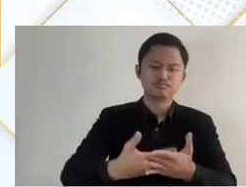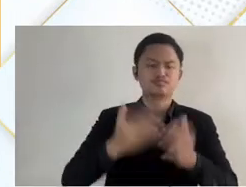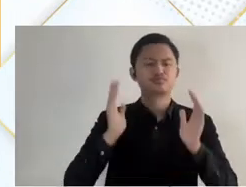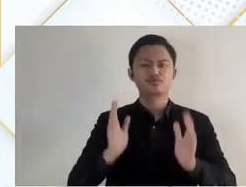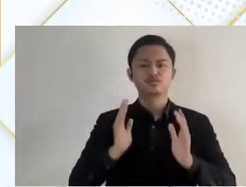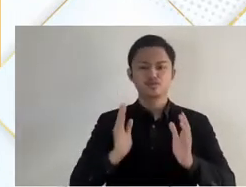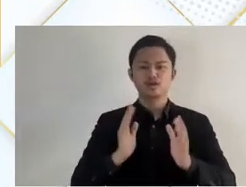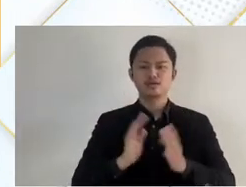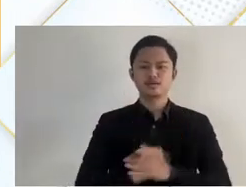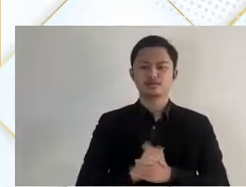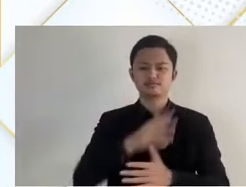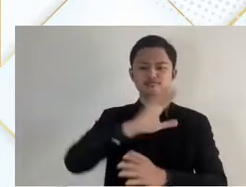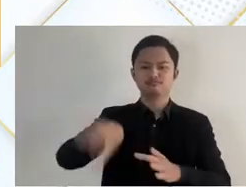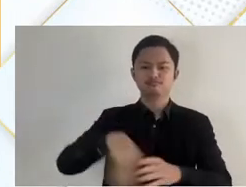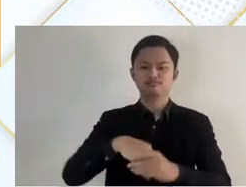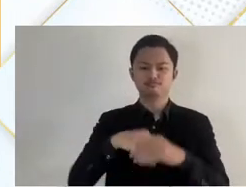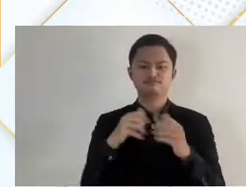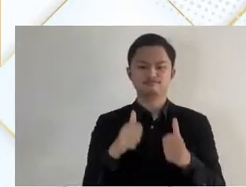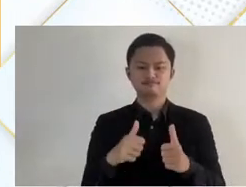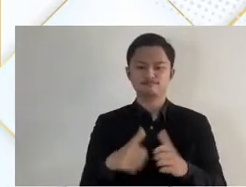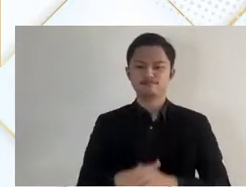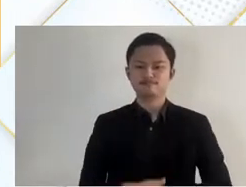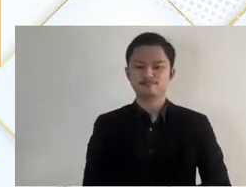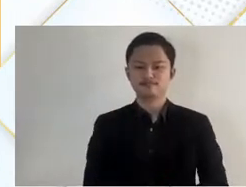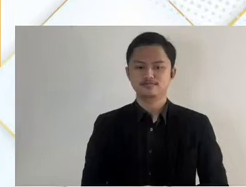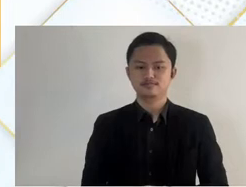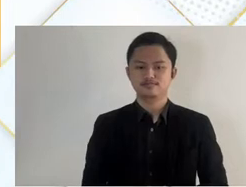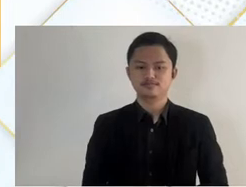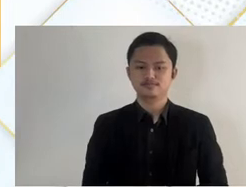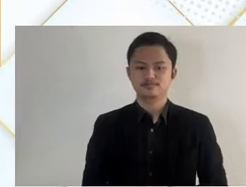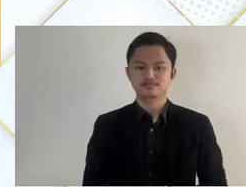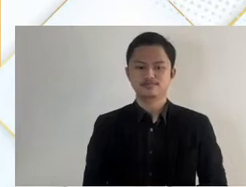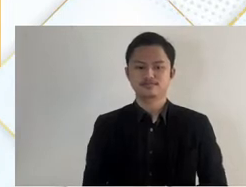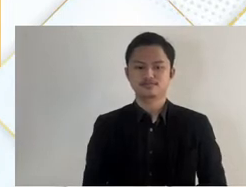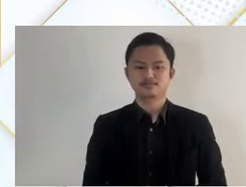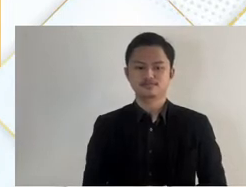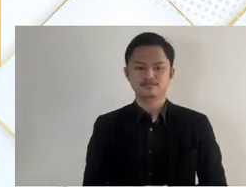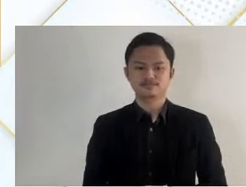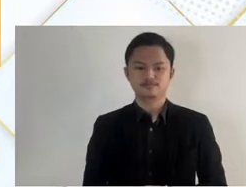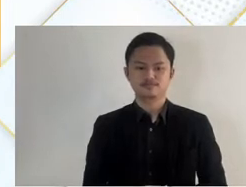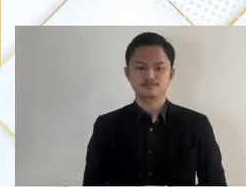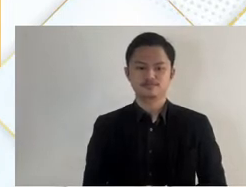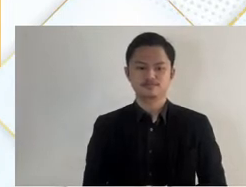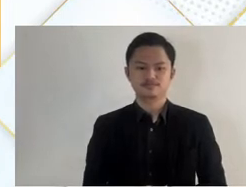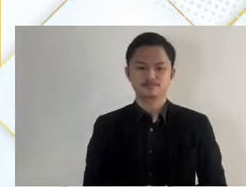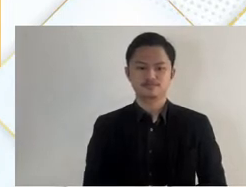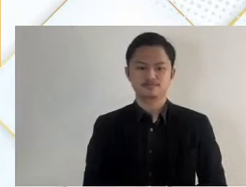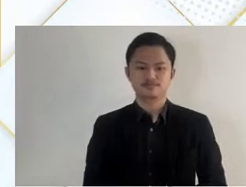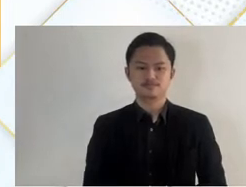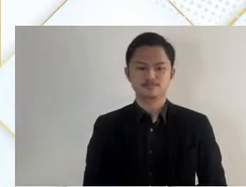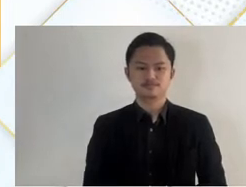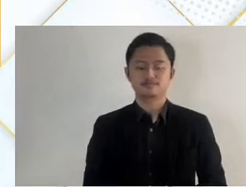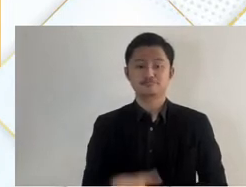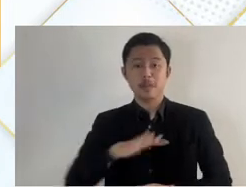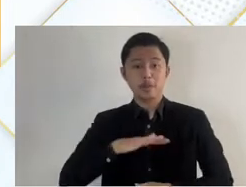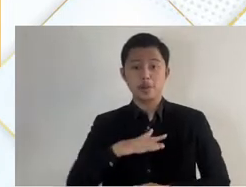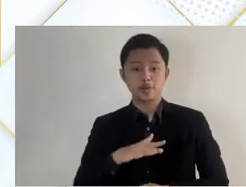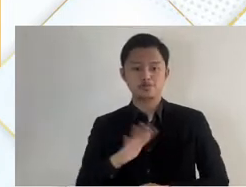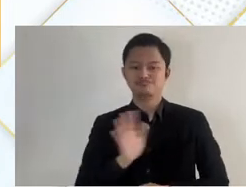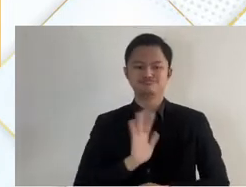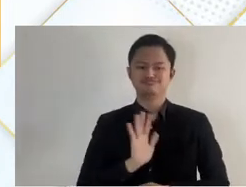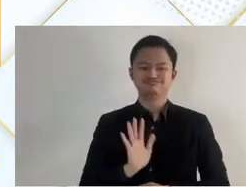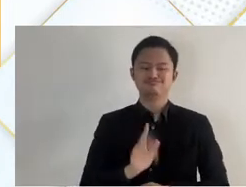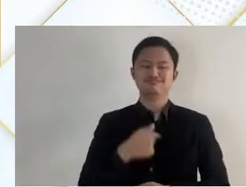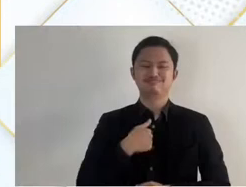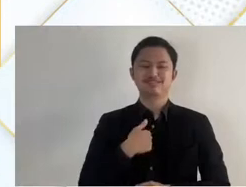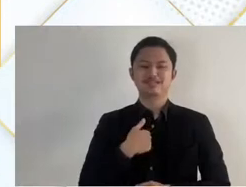the participation of our women in the trouble spots peacekeeping operations in the world. No doubt, Fiji has excelled in the peacekeeping